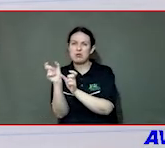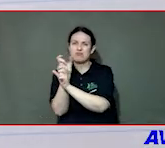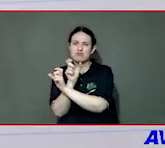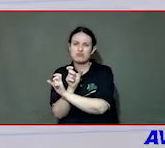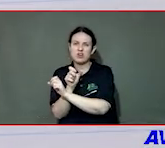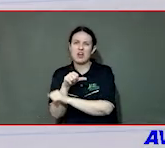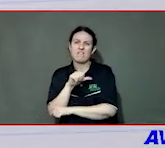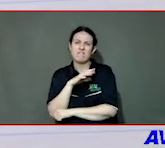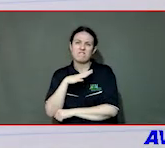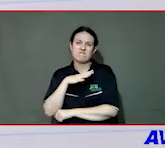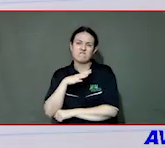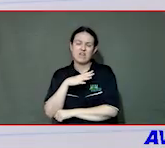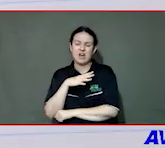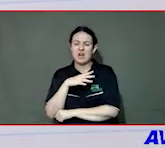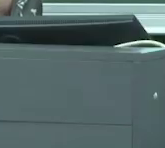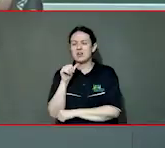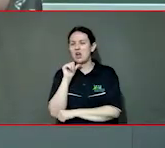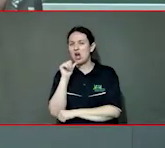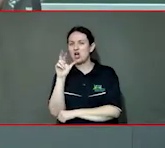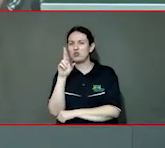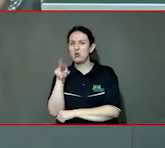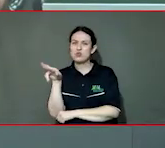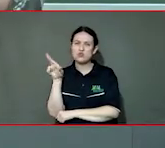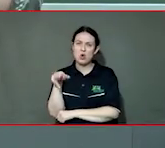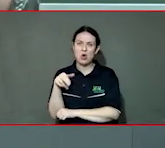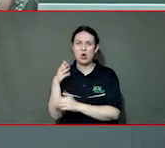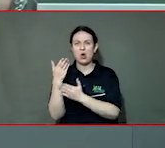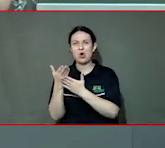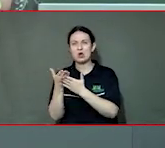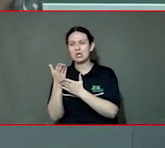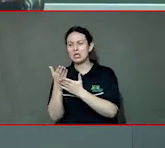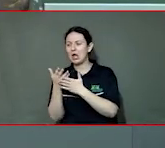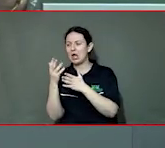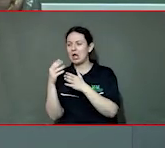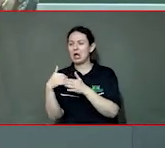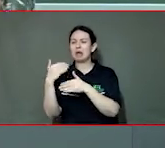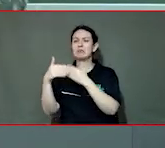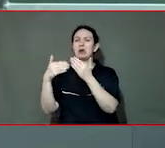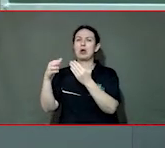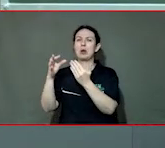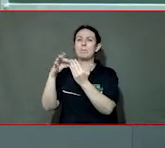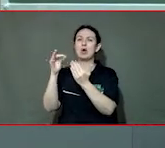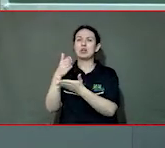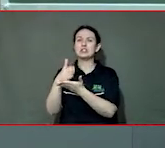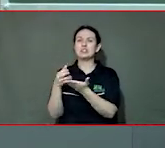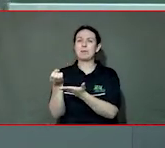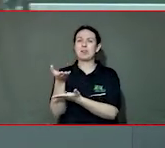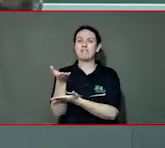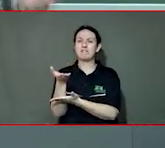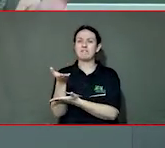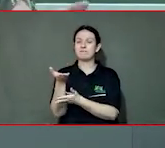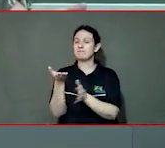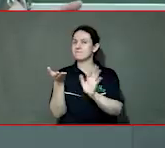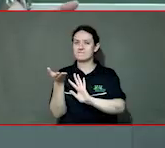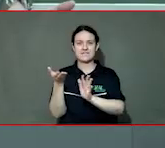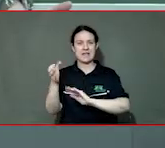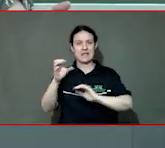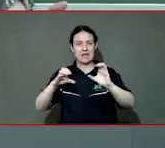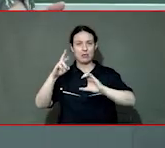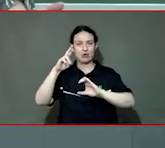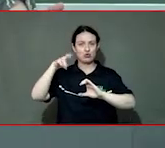your wrong answer in the next question and keep on marking. Chemistry, it's either right or